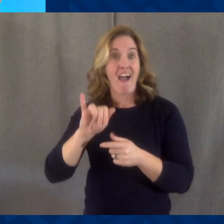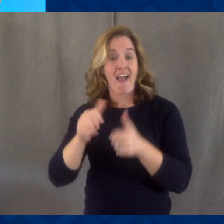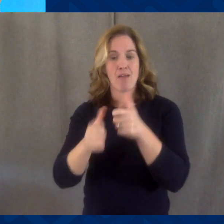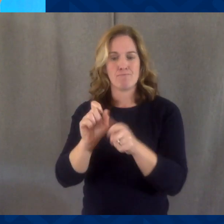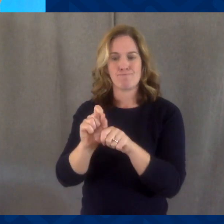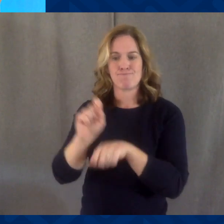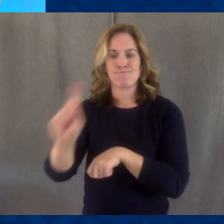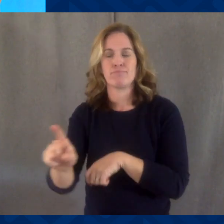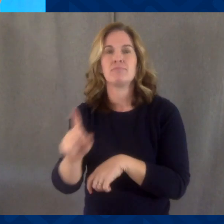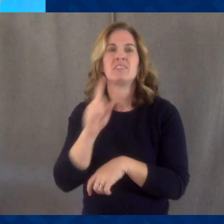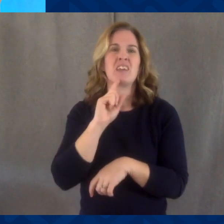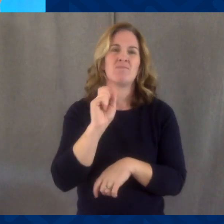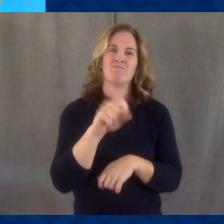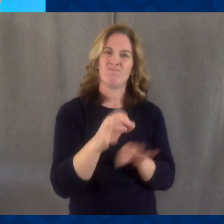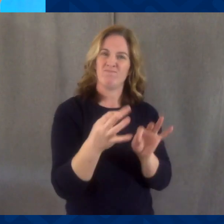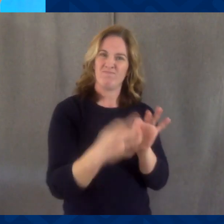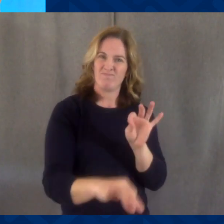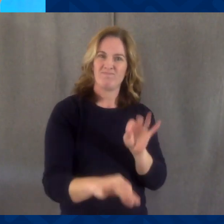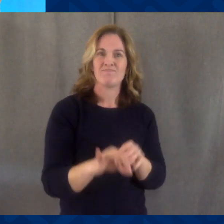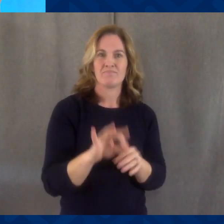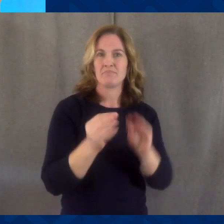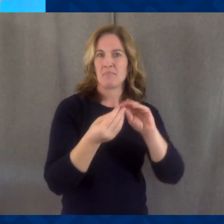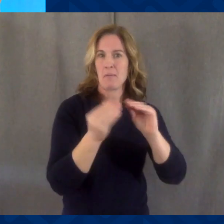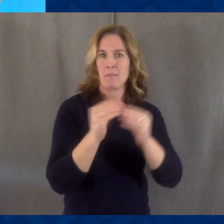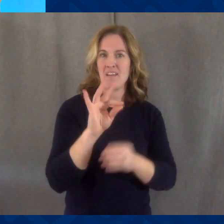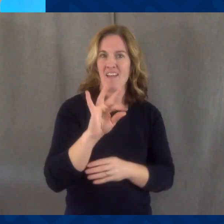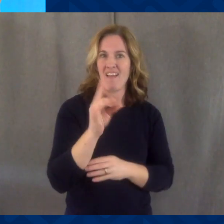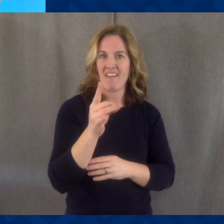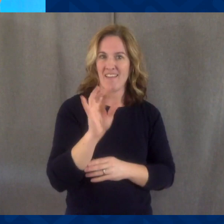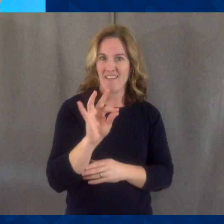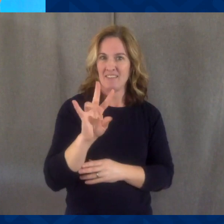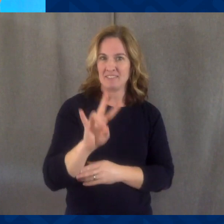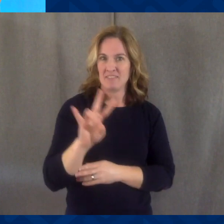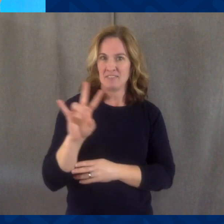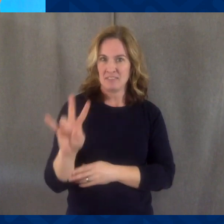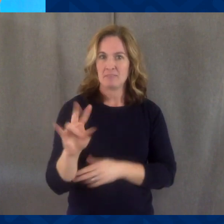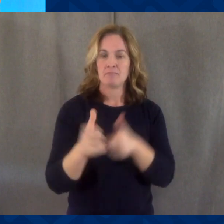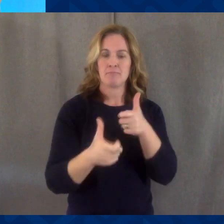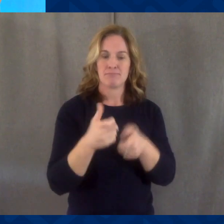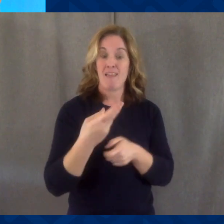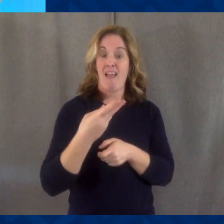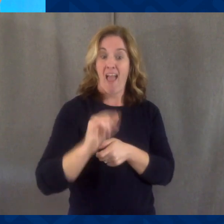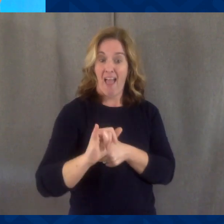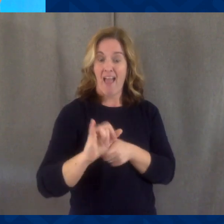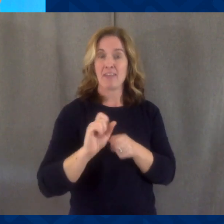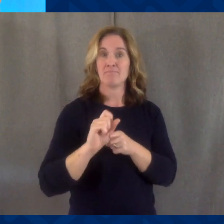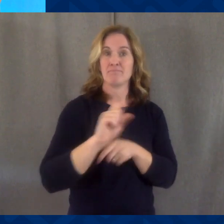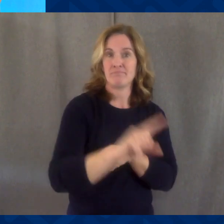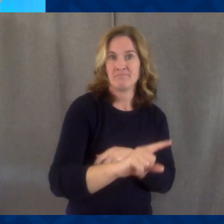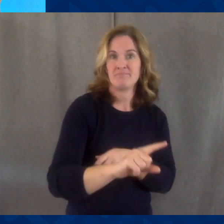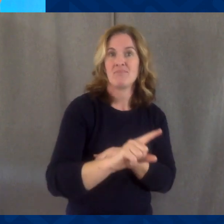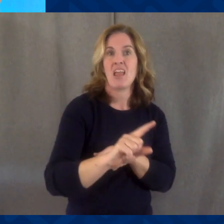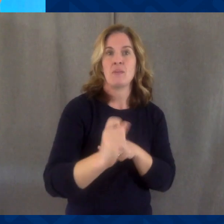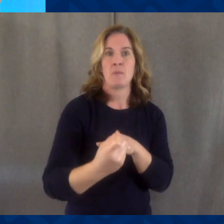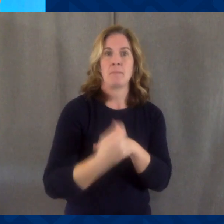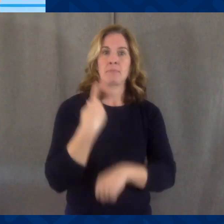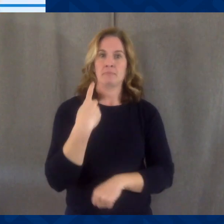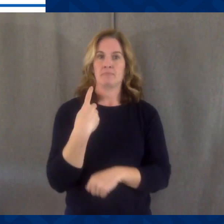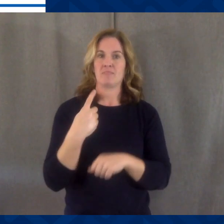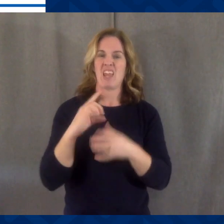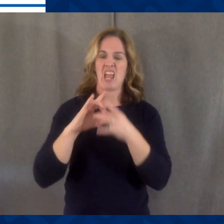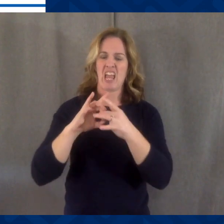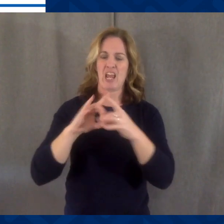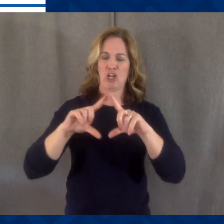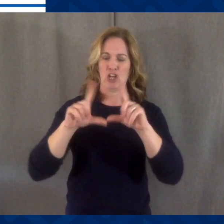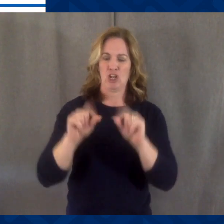go ahead and text hi to 98977. And what we'll do is you'll receive a digital connect card that is going to give you 4